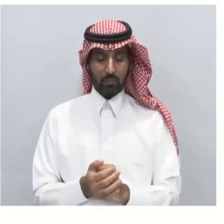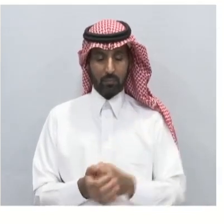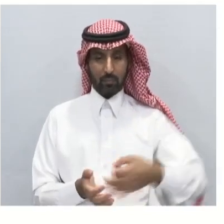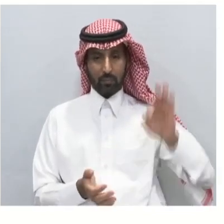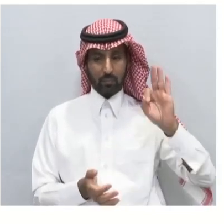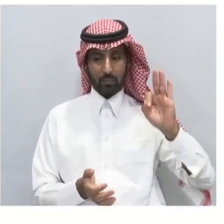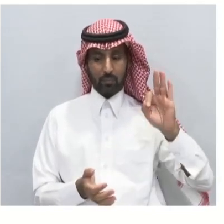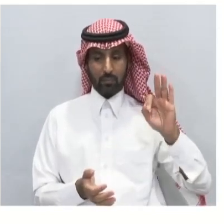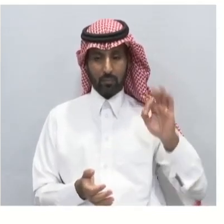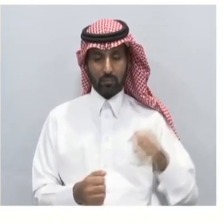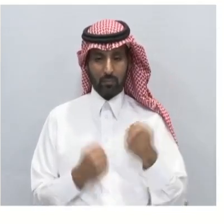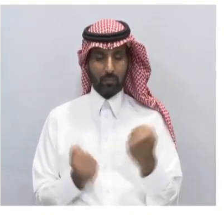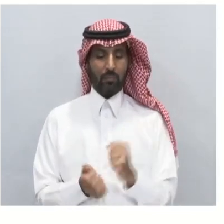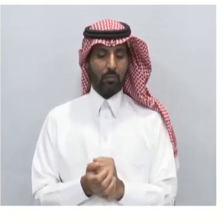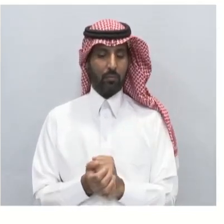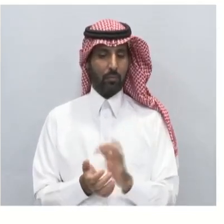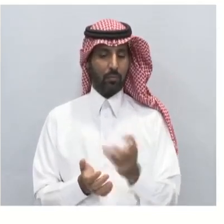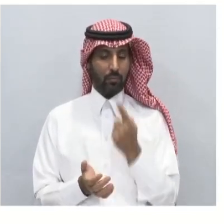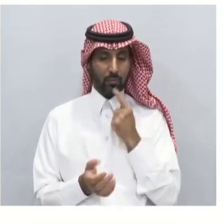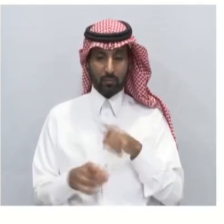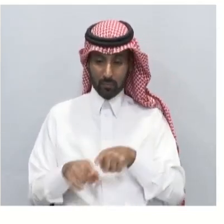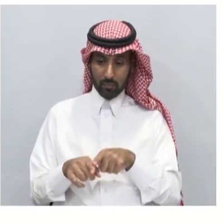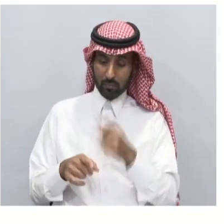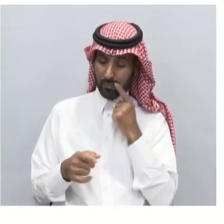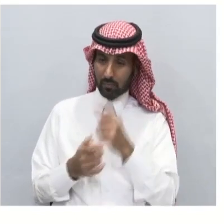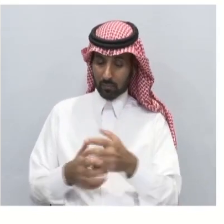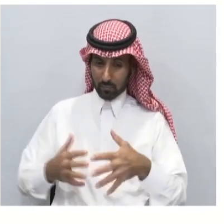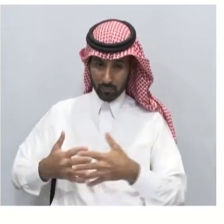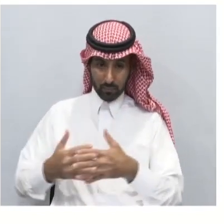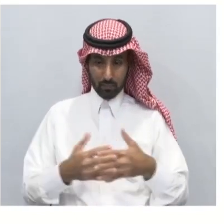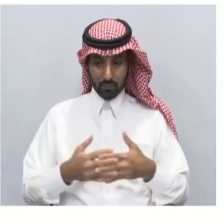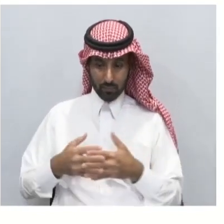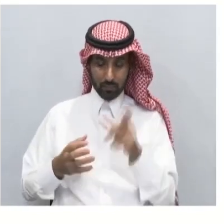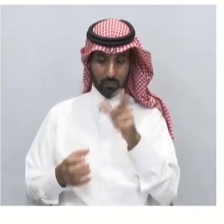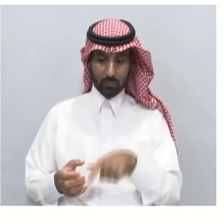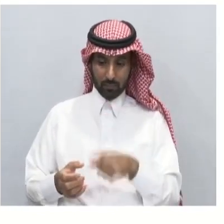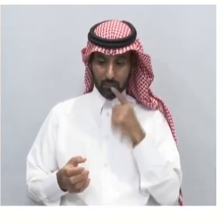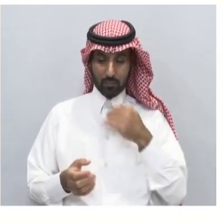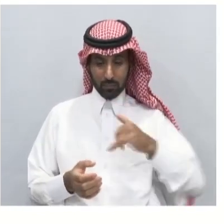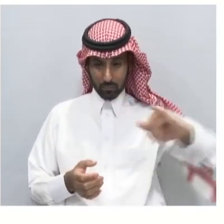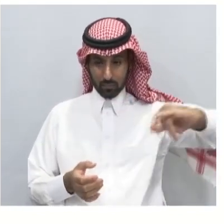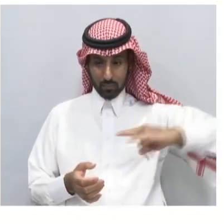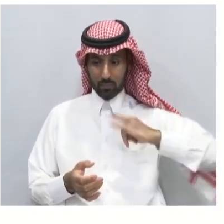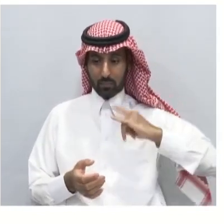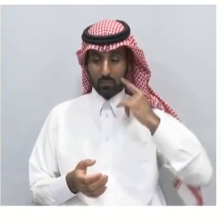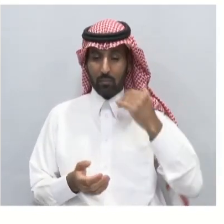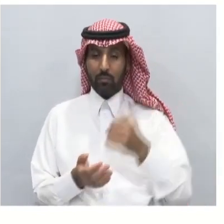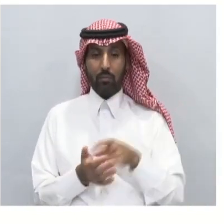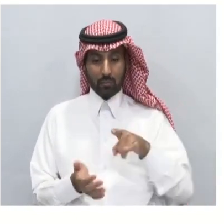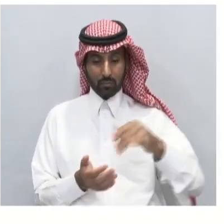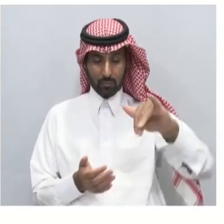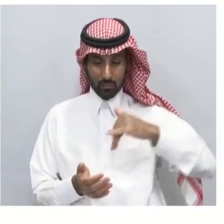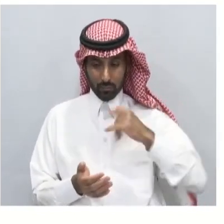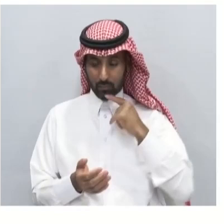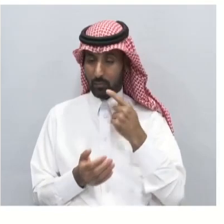here, exercise F. A friend from the United States is going to visit you. Imagine.